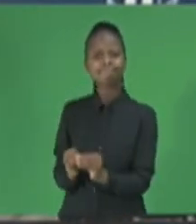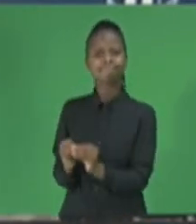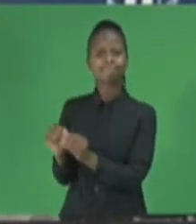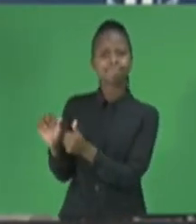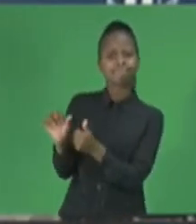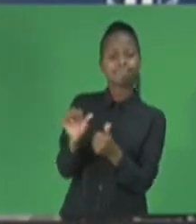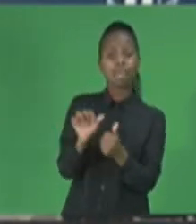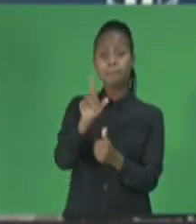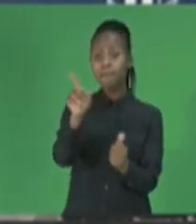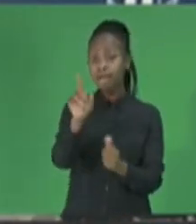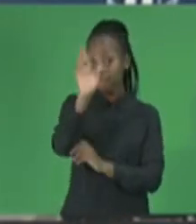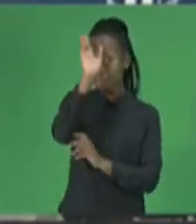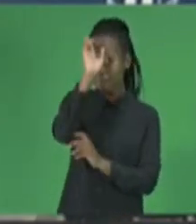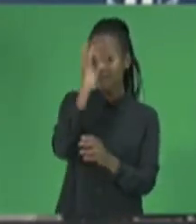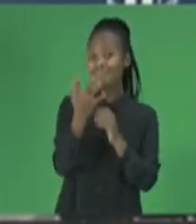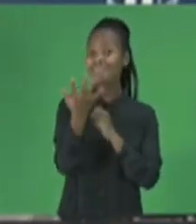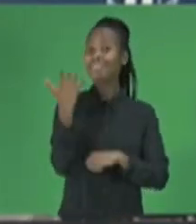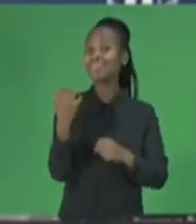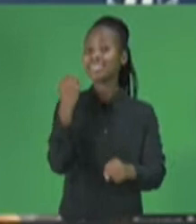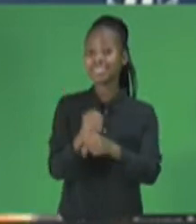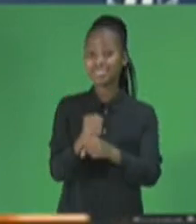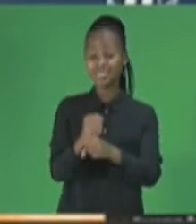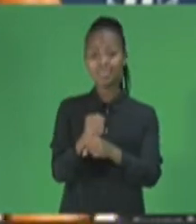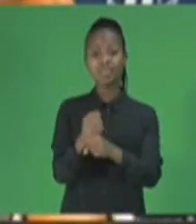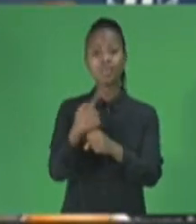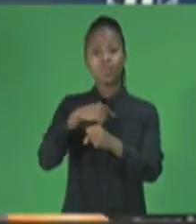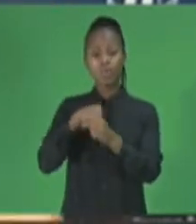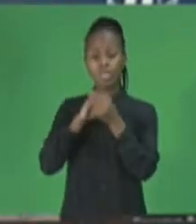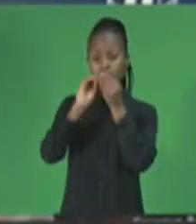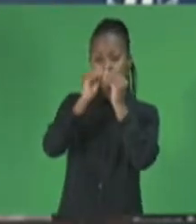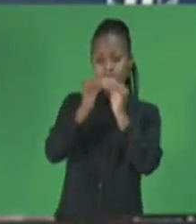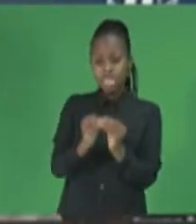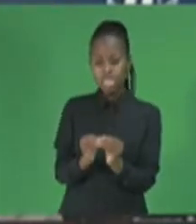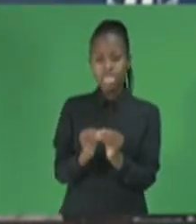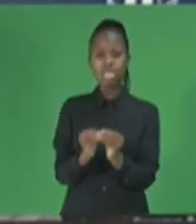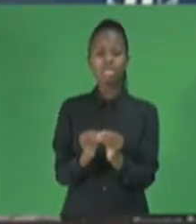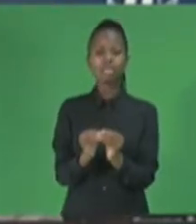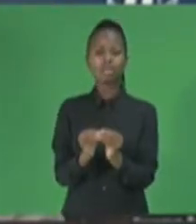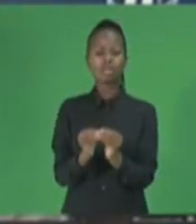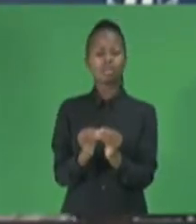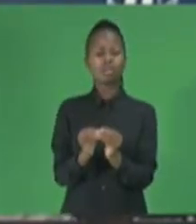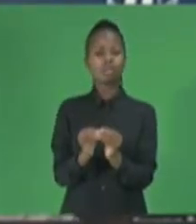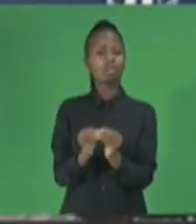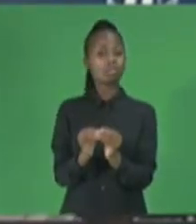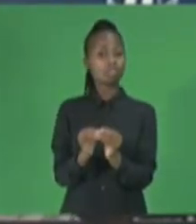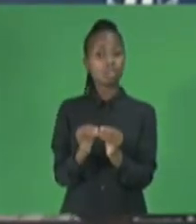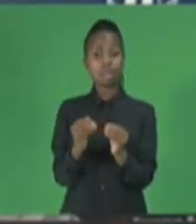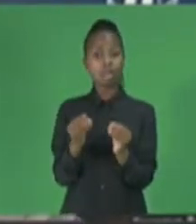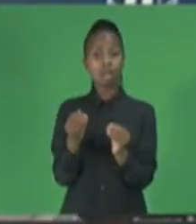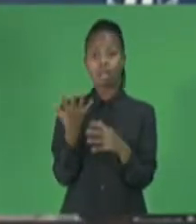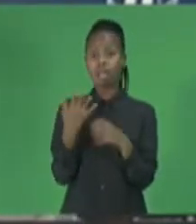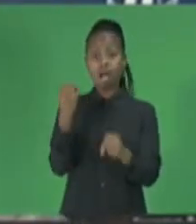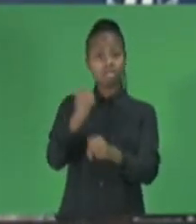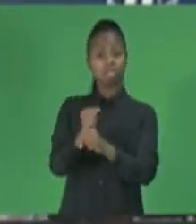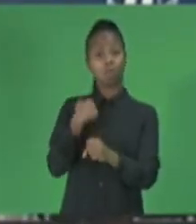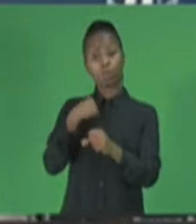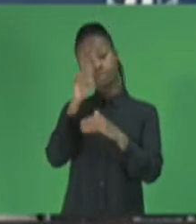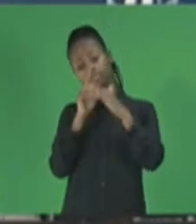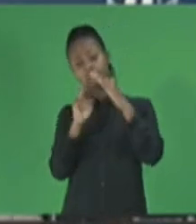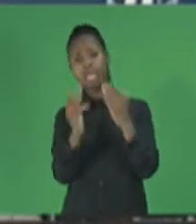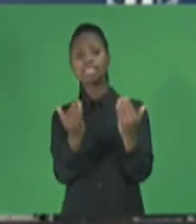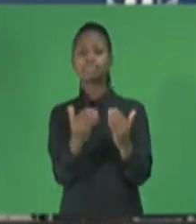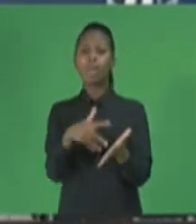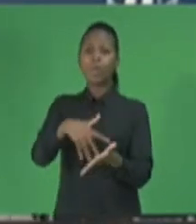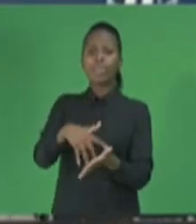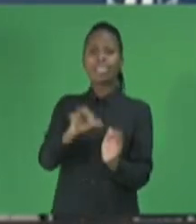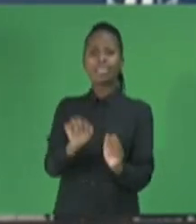that last year the revisions meant that last year was not as weak as we thought it would be. So, Chris,